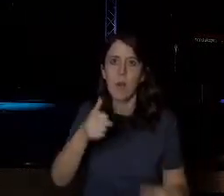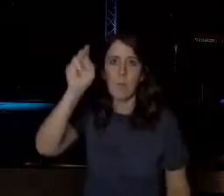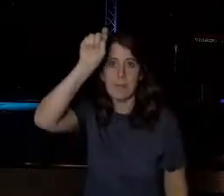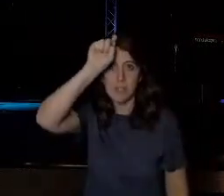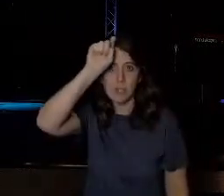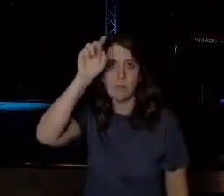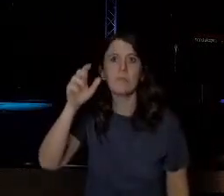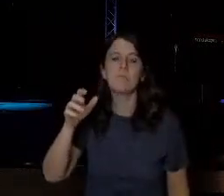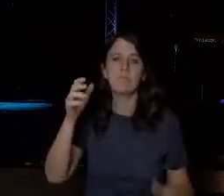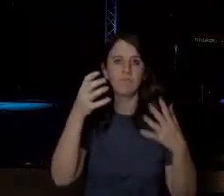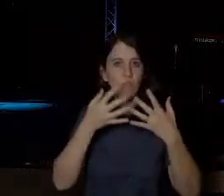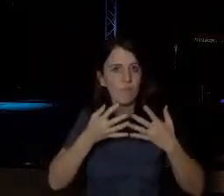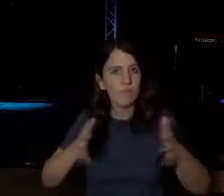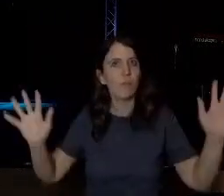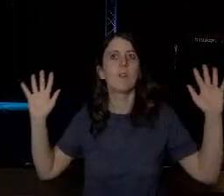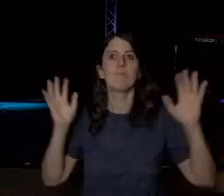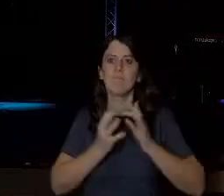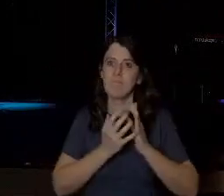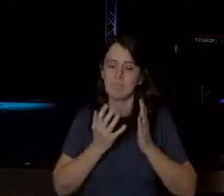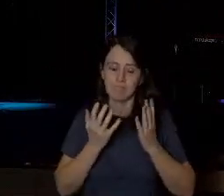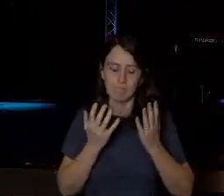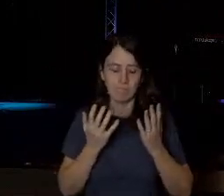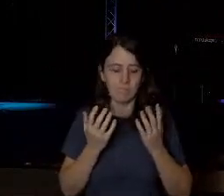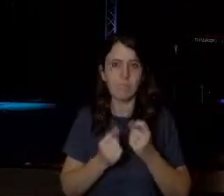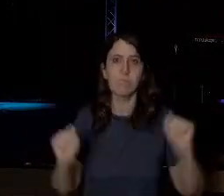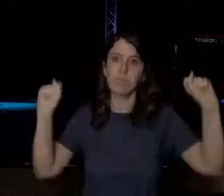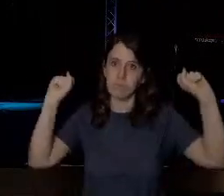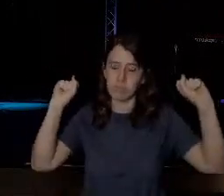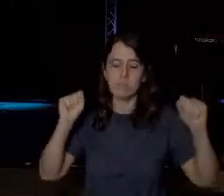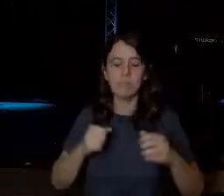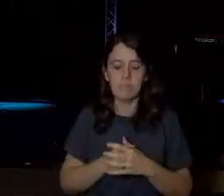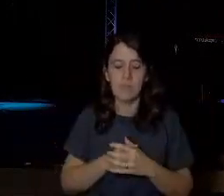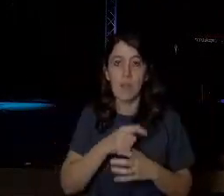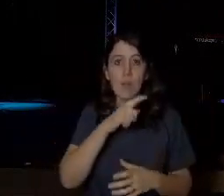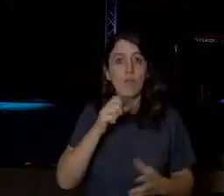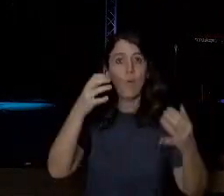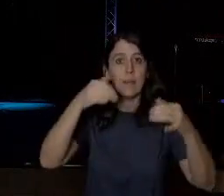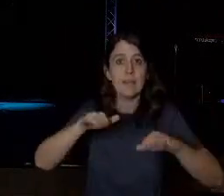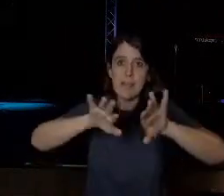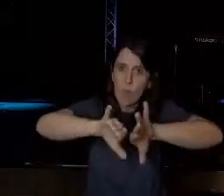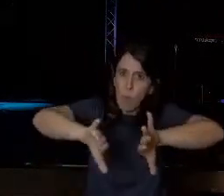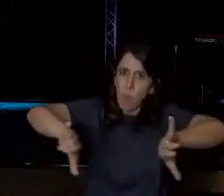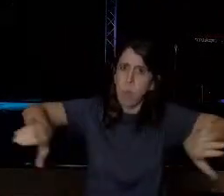freed his people. They are really, they've walked on dry ground through the Red Sea.